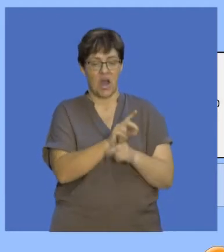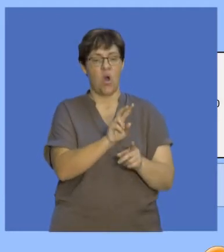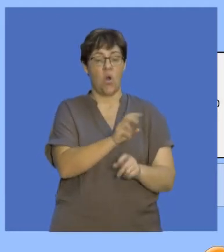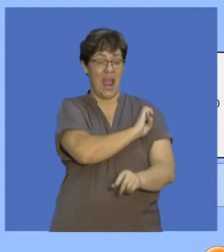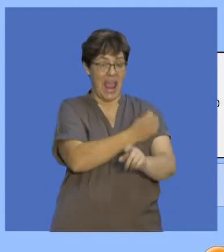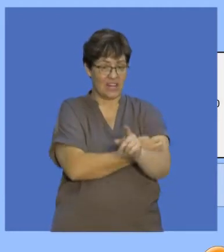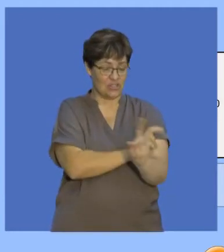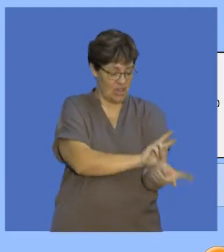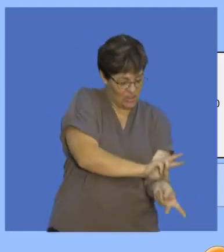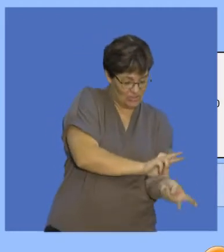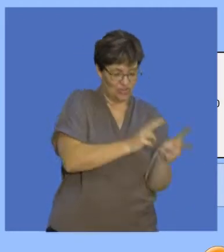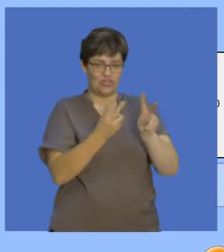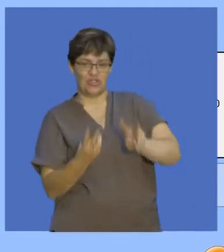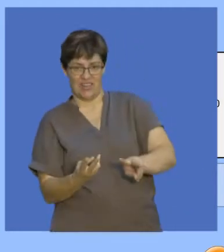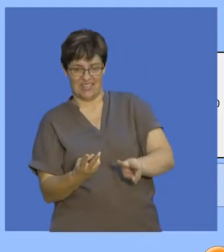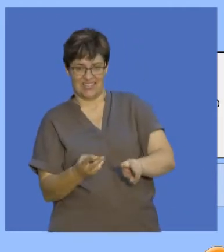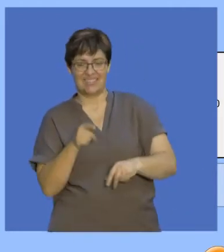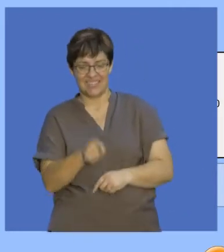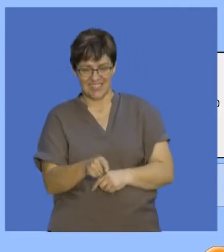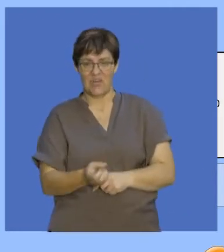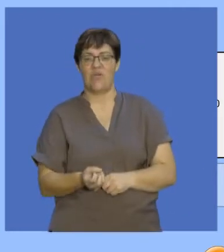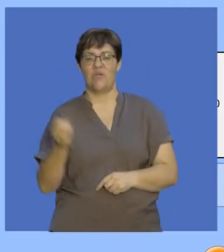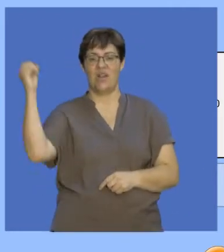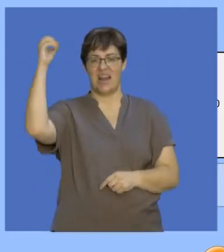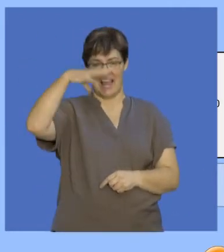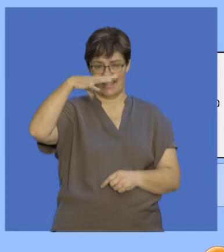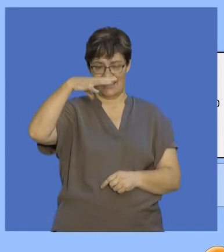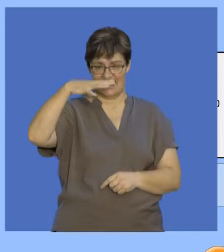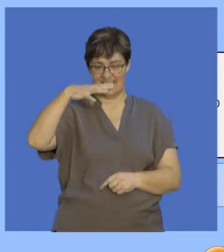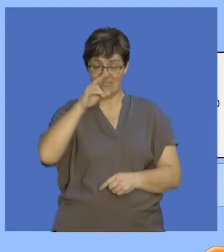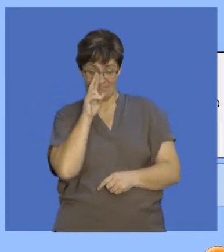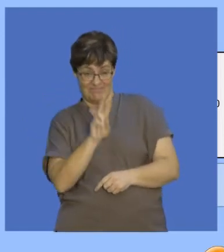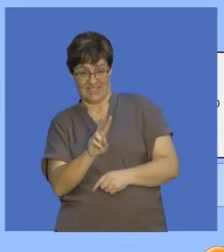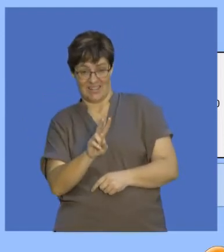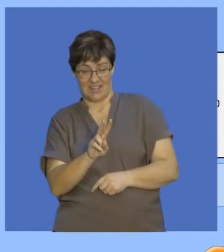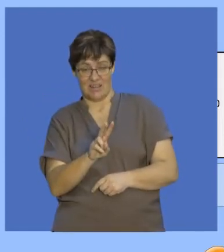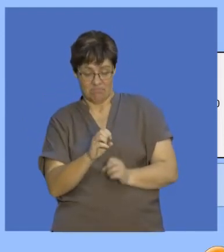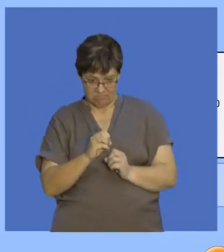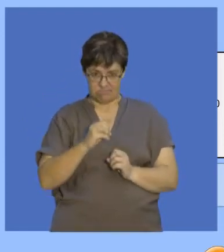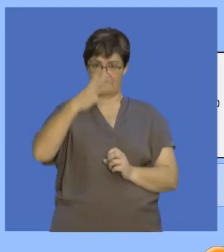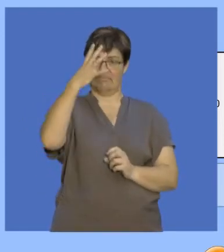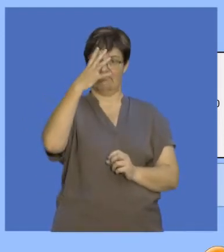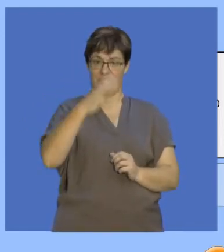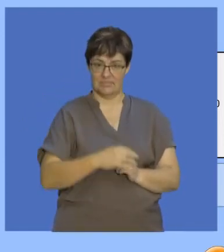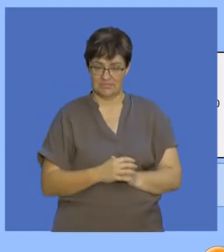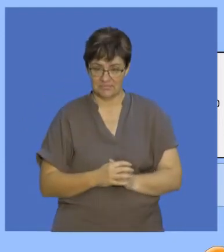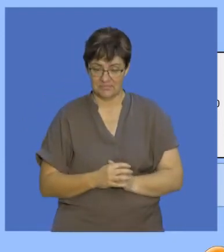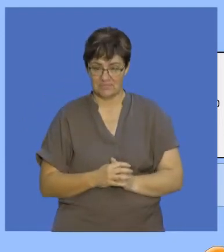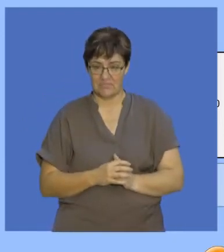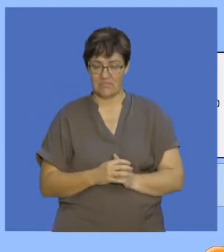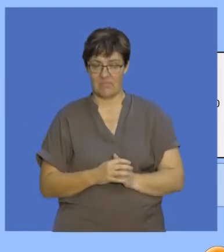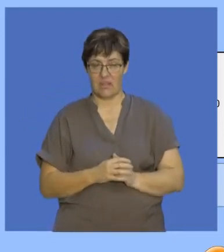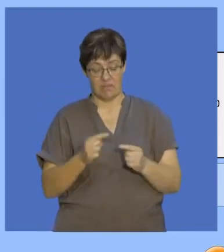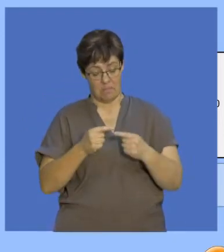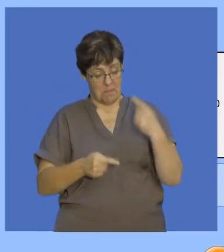is some energy conversion. That electrical energy is actually converted to light. As you can see, the bulb is